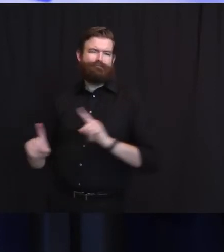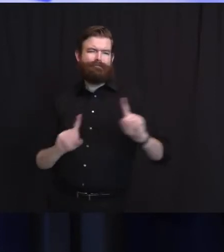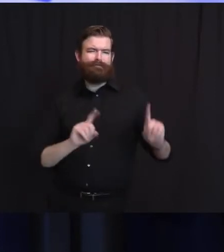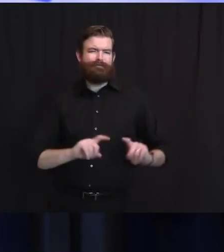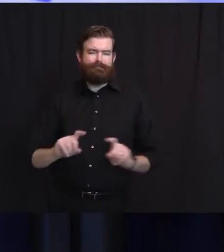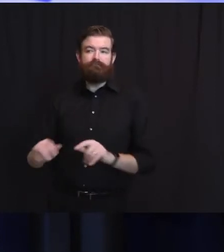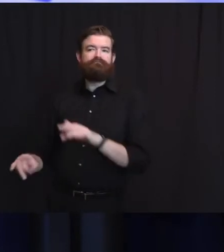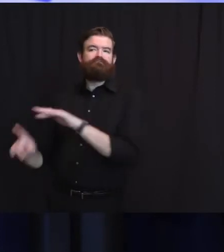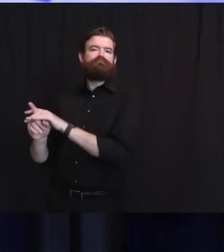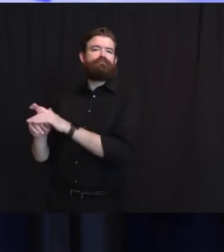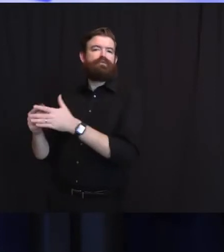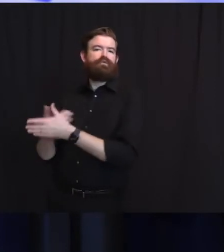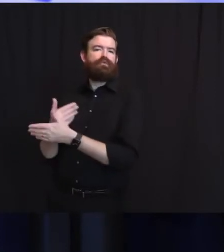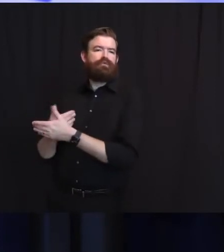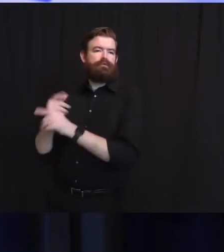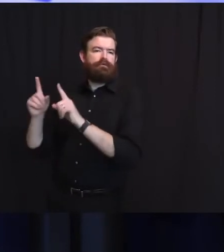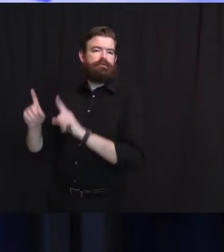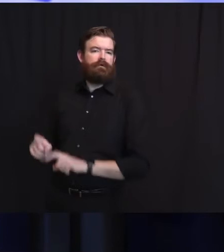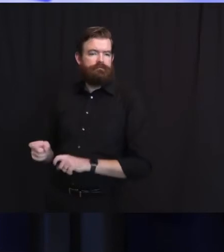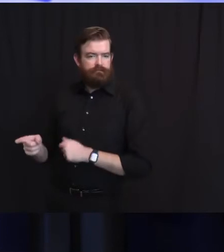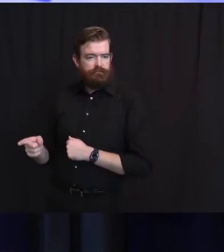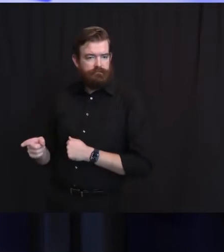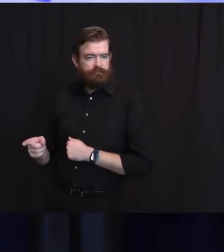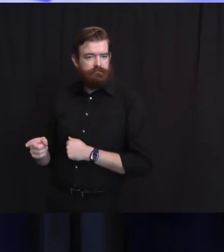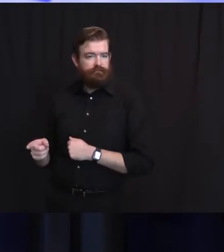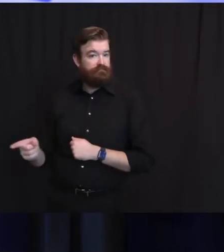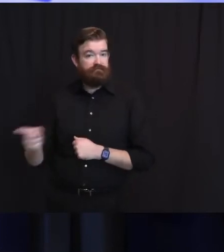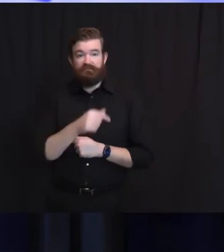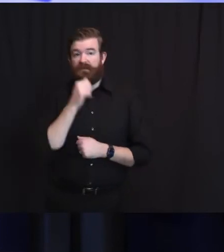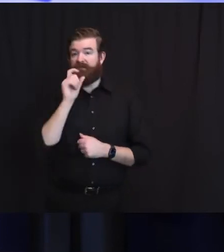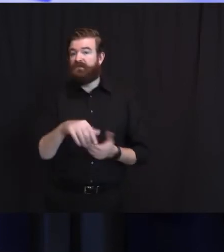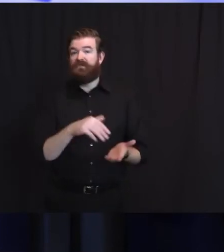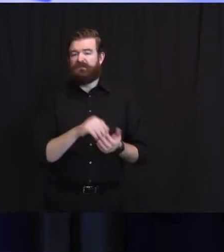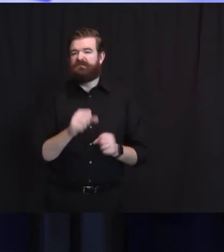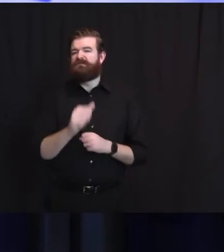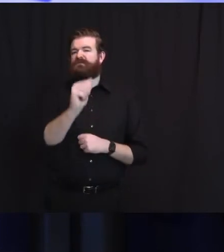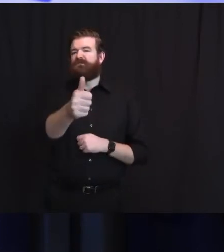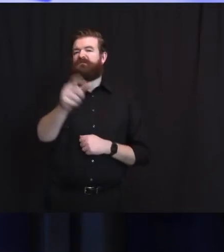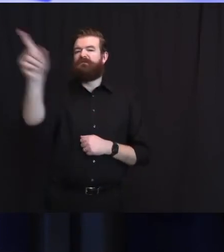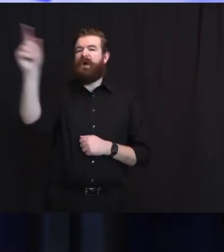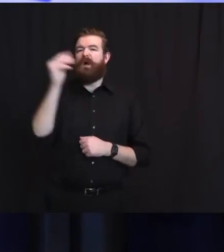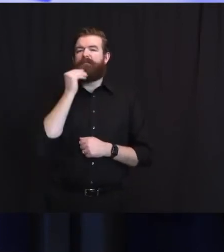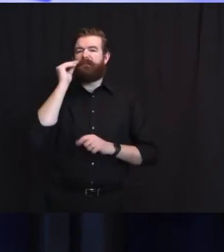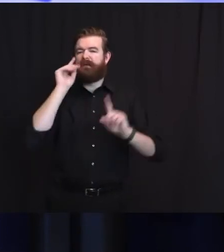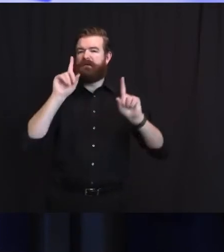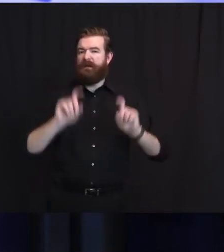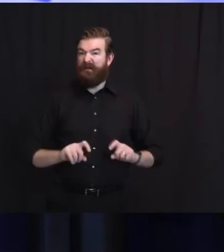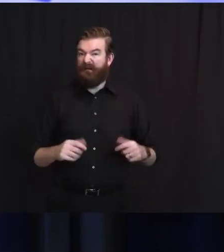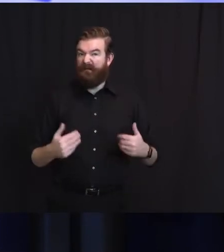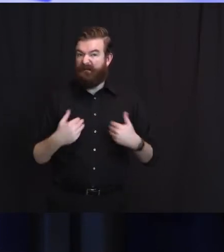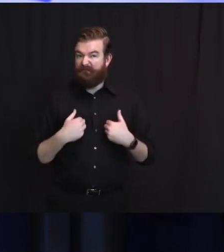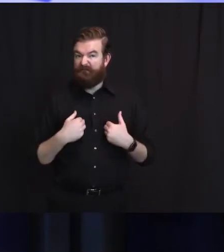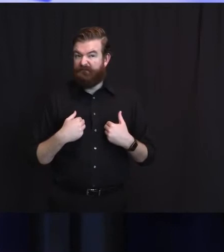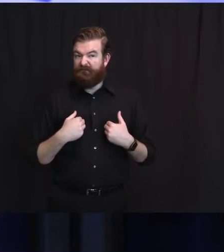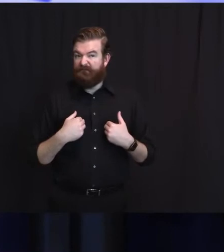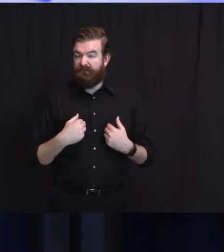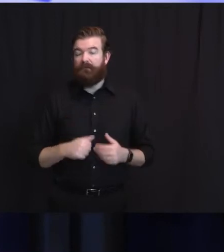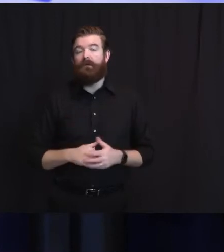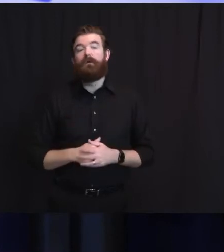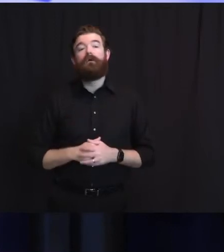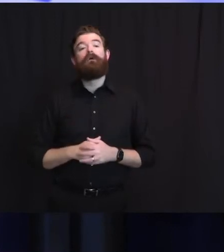that you don't need a physician's order and you can do at home. So I think we're going to see increasing